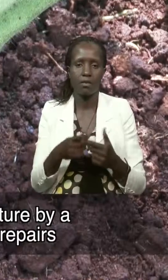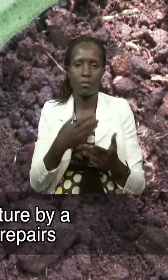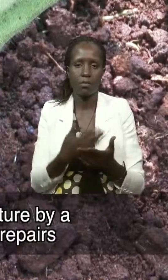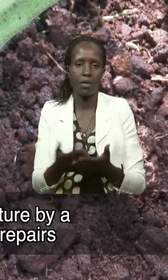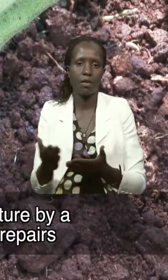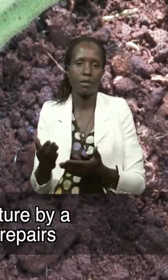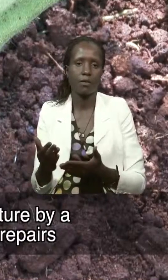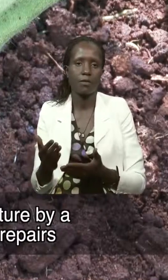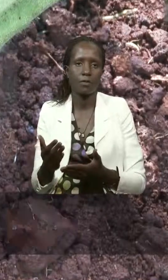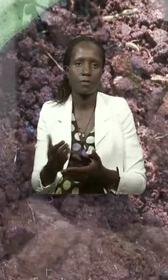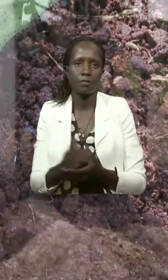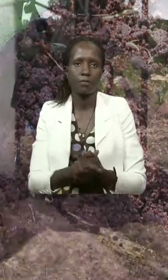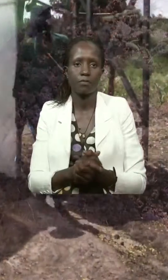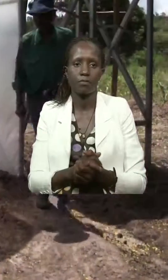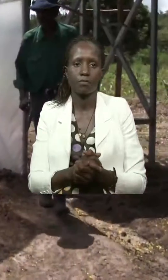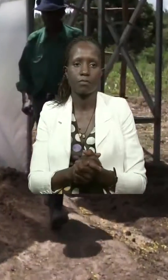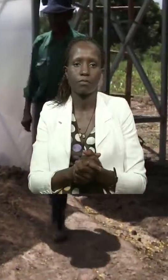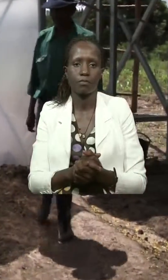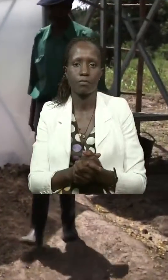tuende kununua.